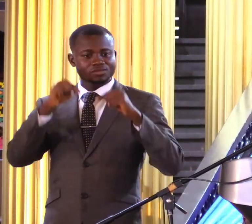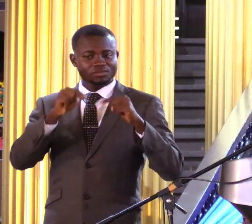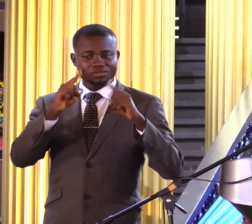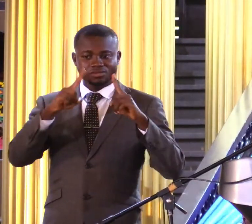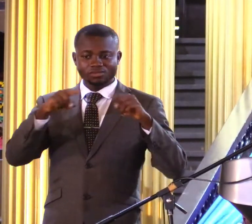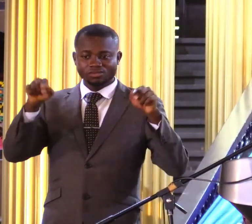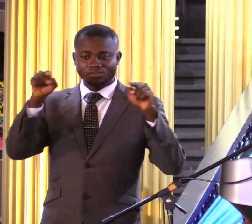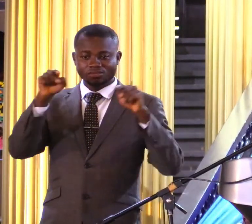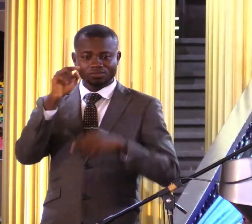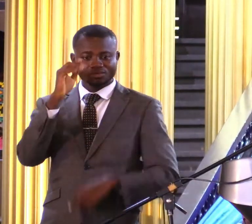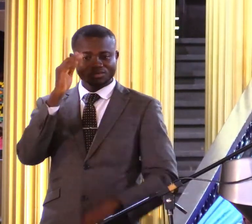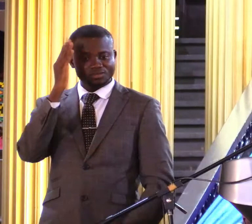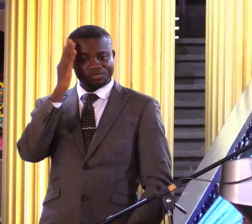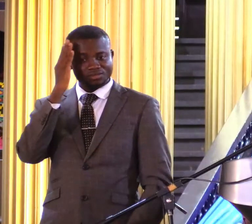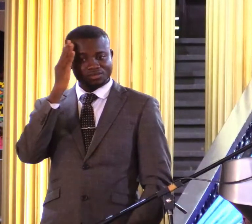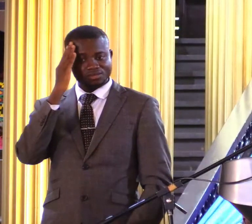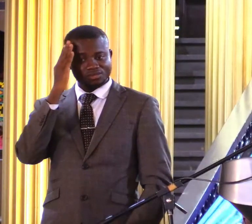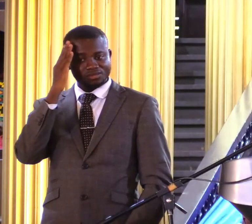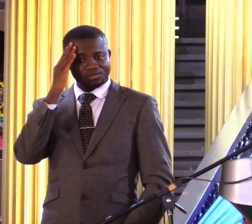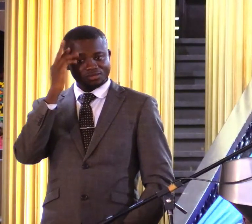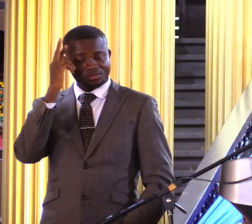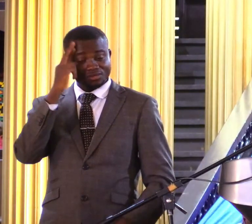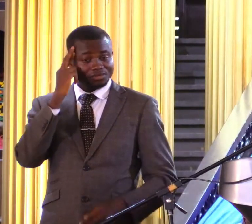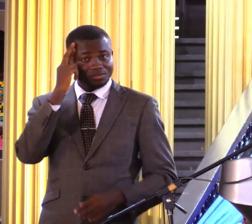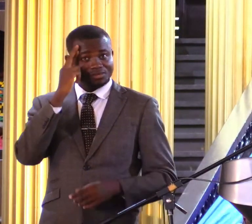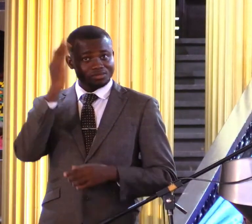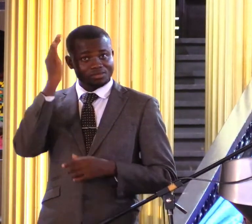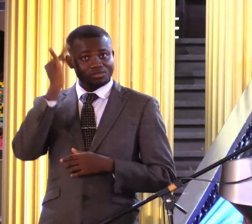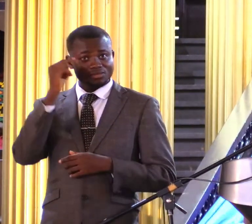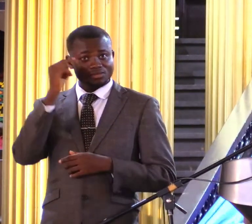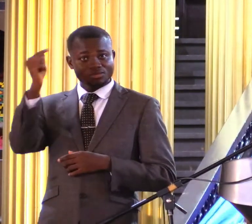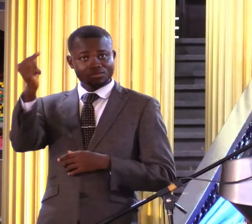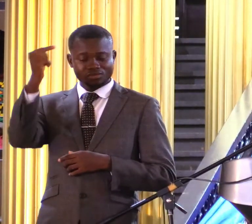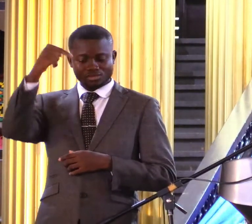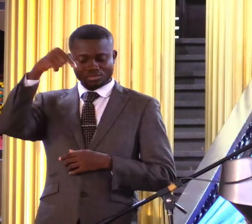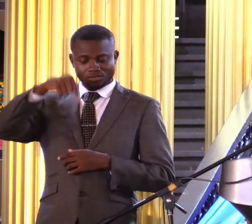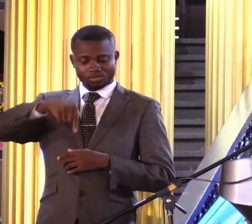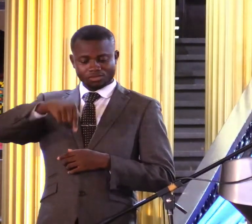yenyina enim sentia ya wao